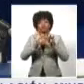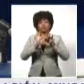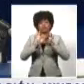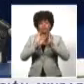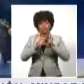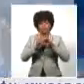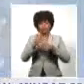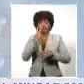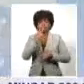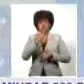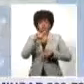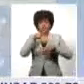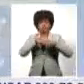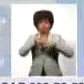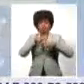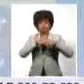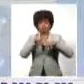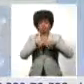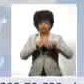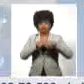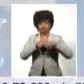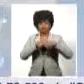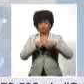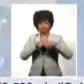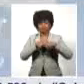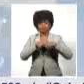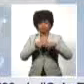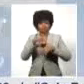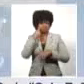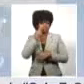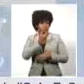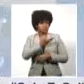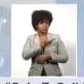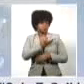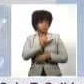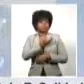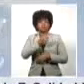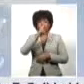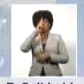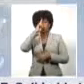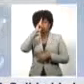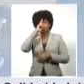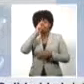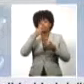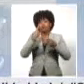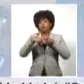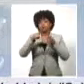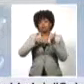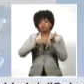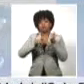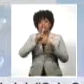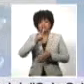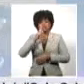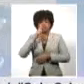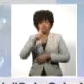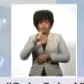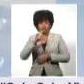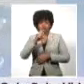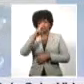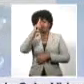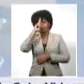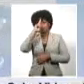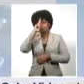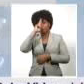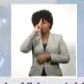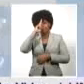Today in Cuba, the amount of visitors and foreigners does not change much. There are